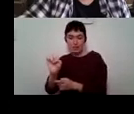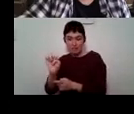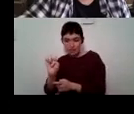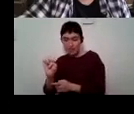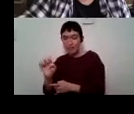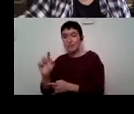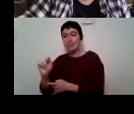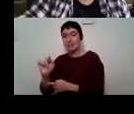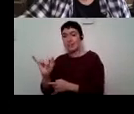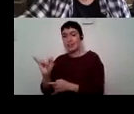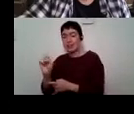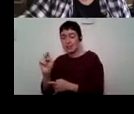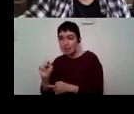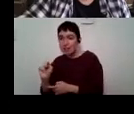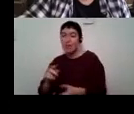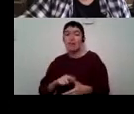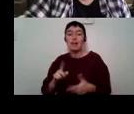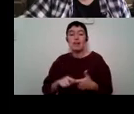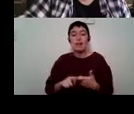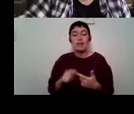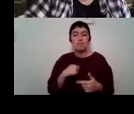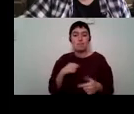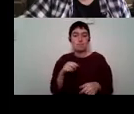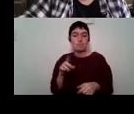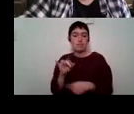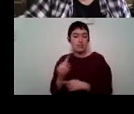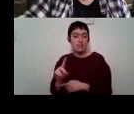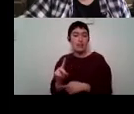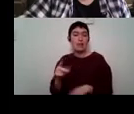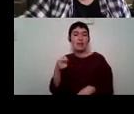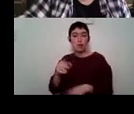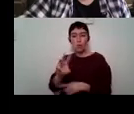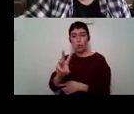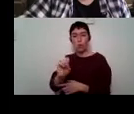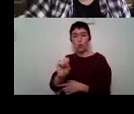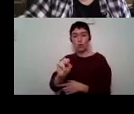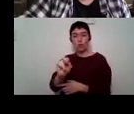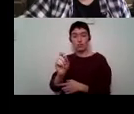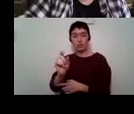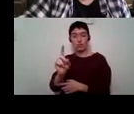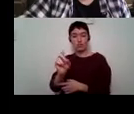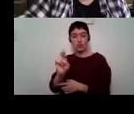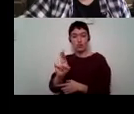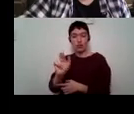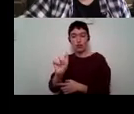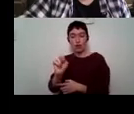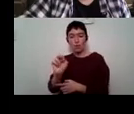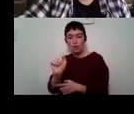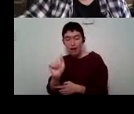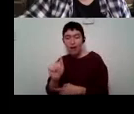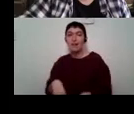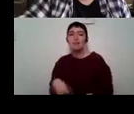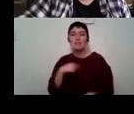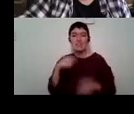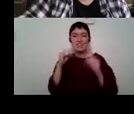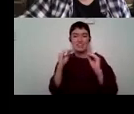humans fit into the order Primates, how we're primates as well. I also got to teach kids how to do howler monkey calls, which I'm very happy to do